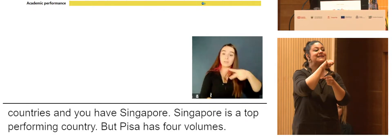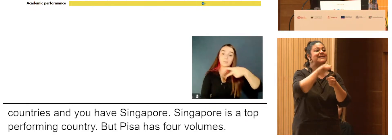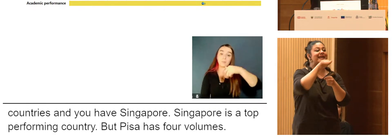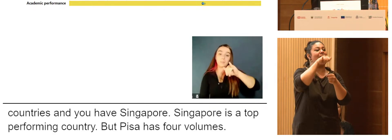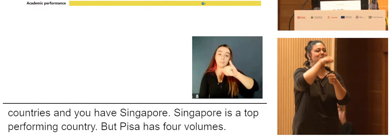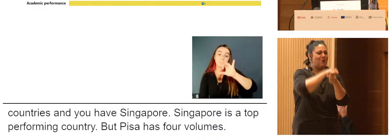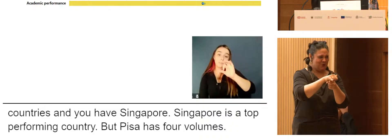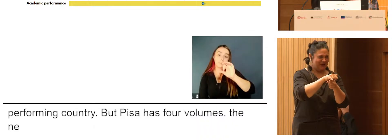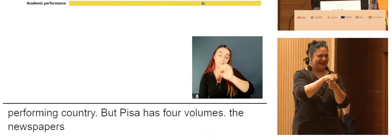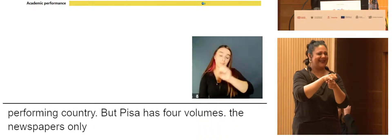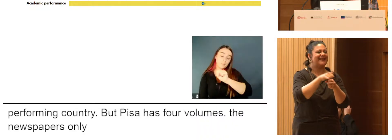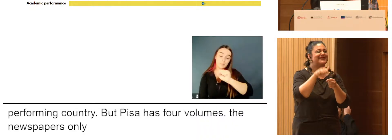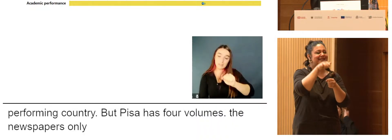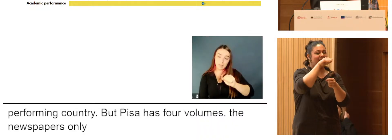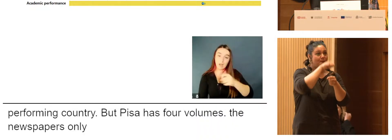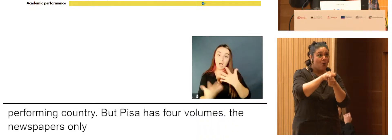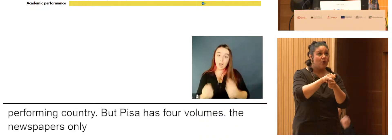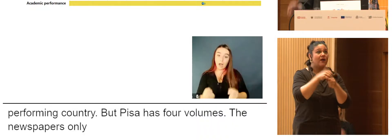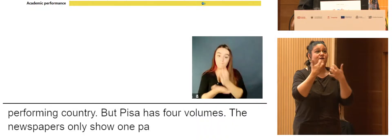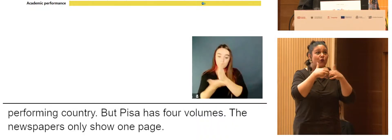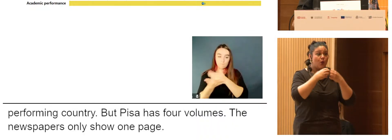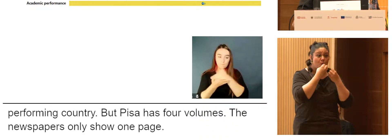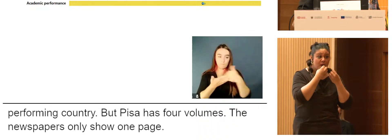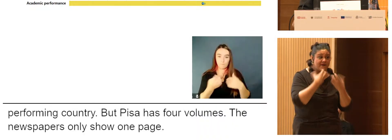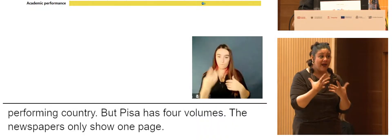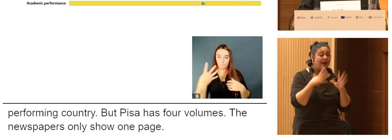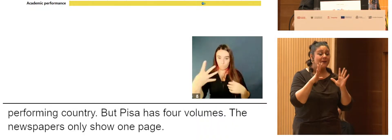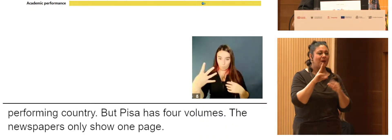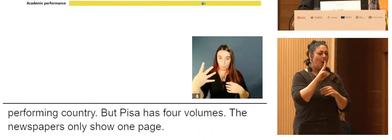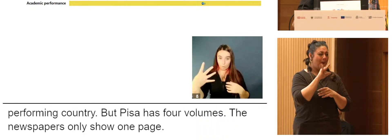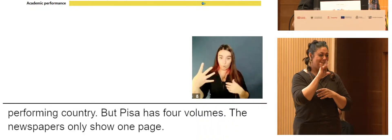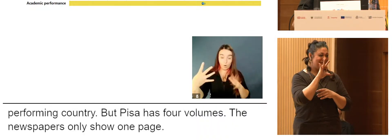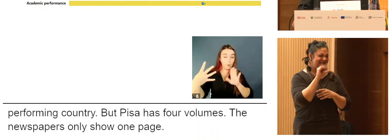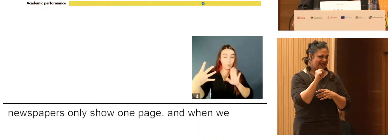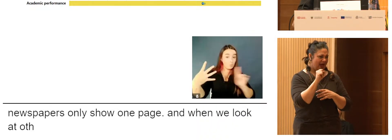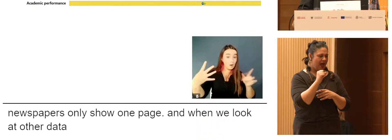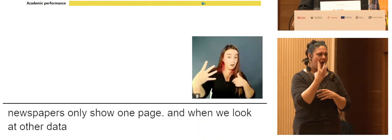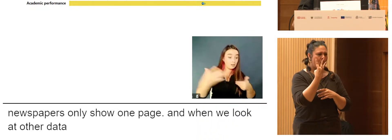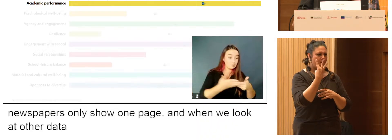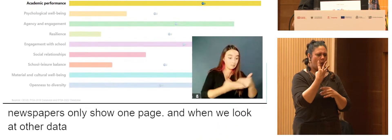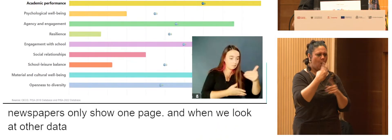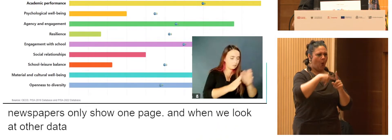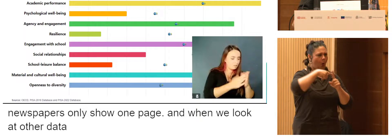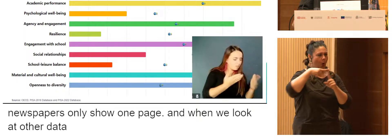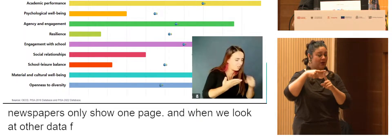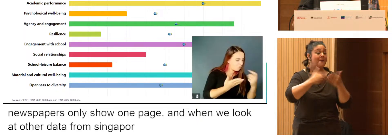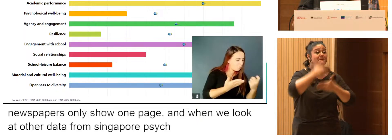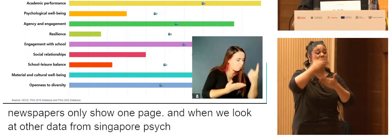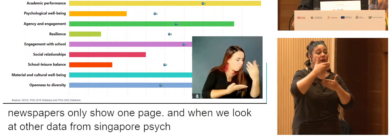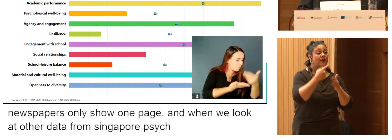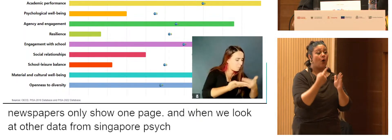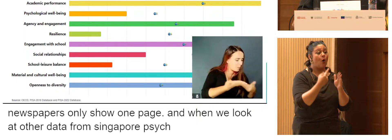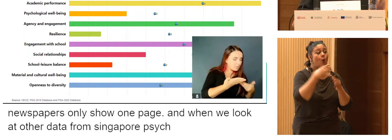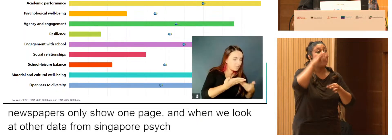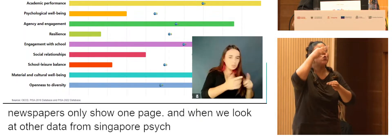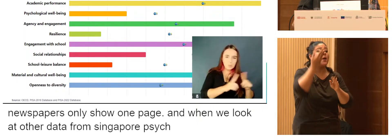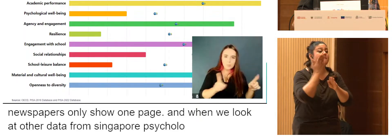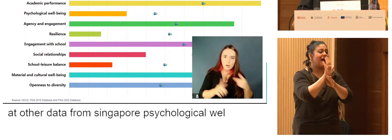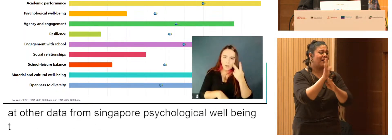newspapers only show 1 page. And when we look at other data from Singapore, psychological well-being,